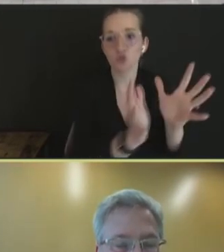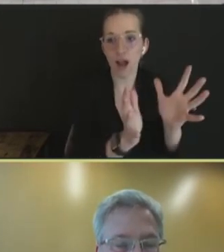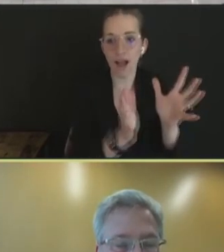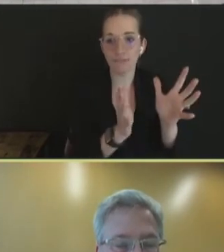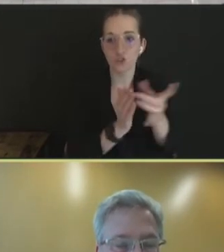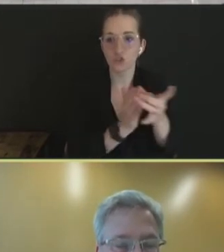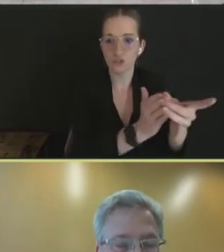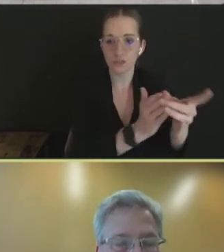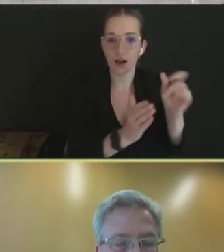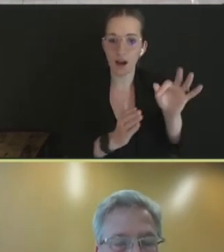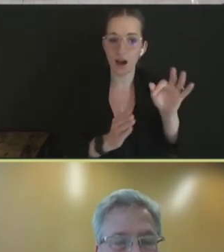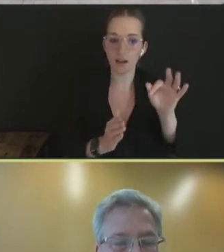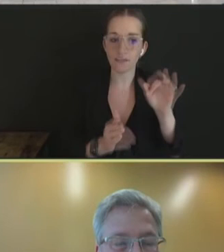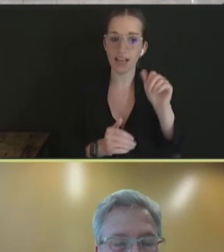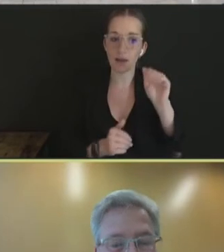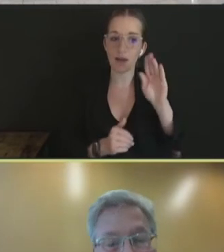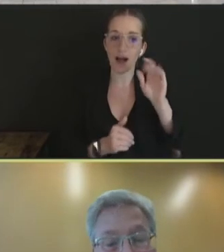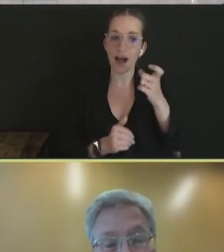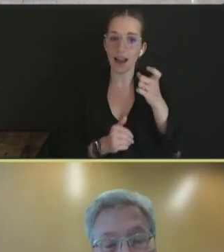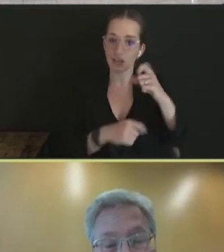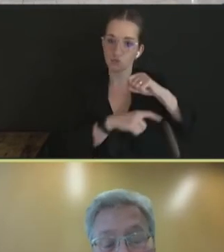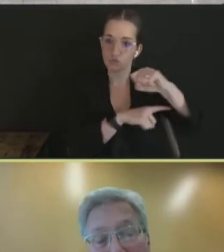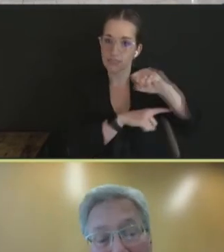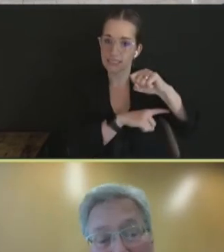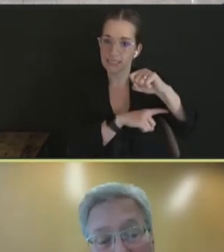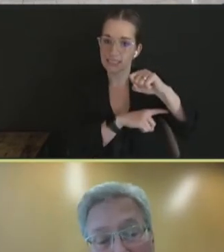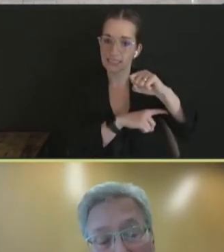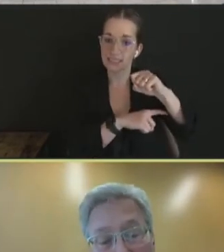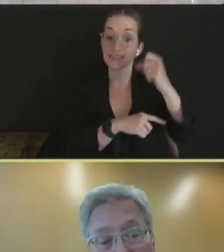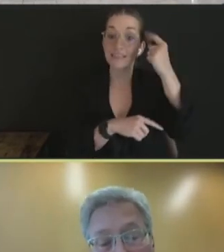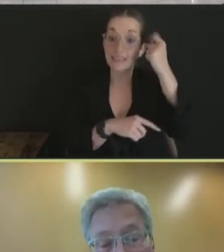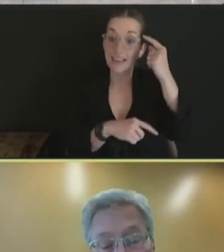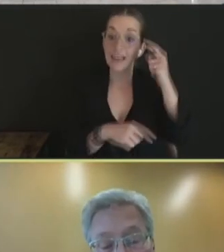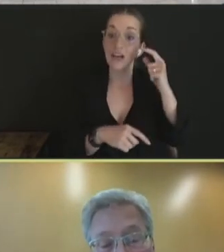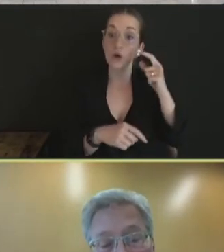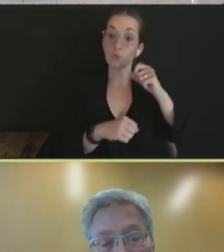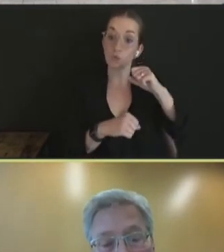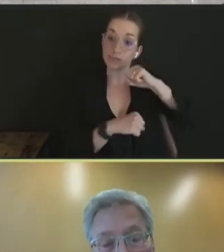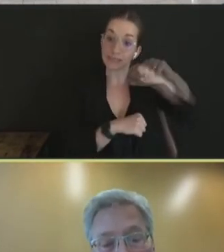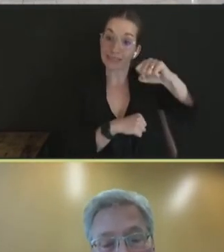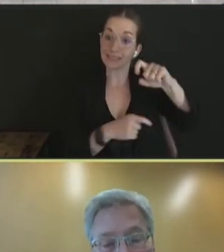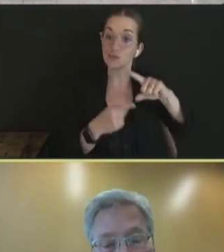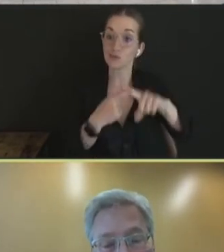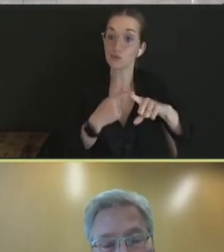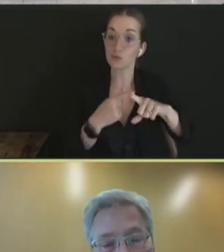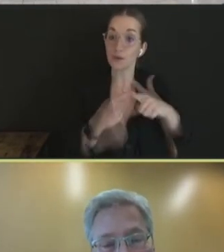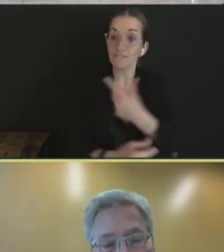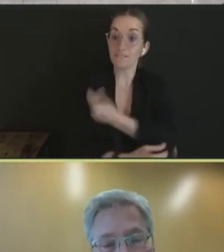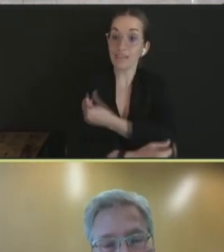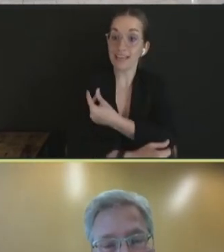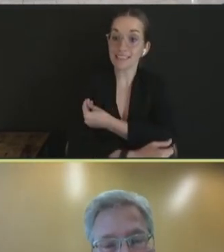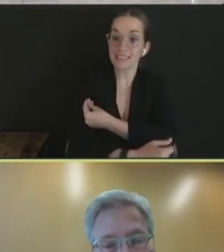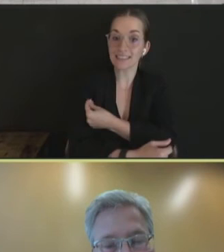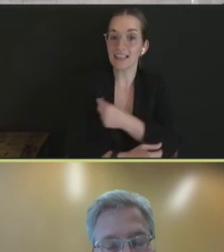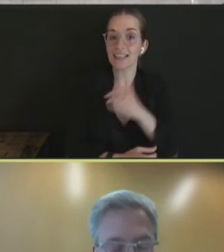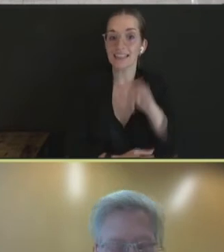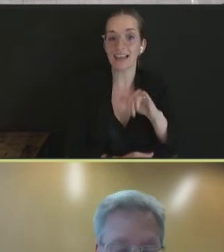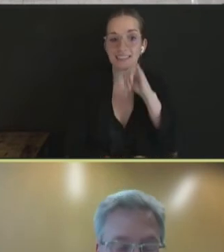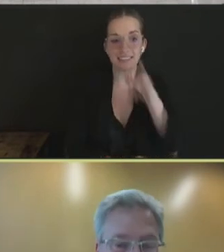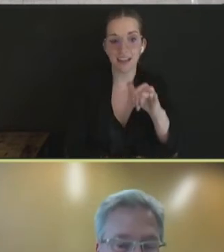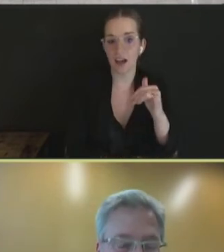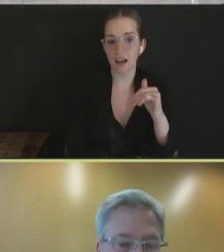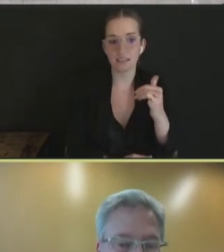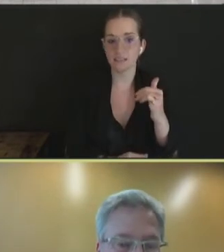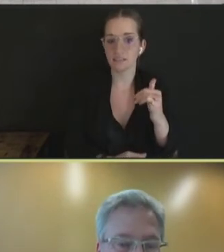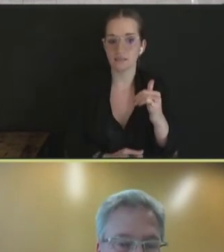But very importantly, resistance to vaccines itself is not something that's known to develop. So in terms